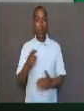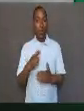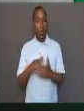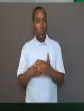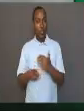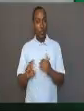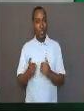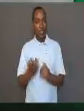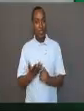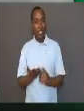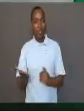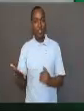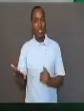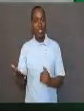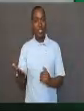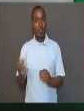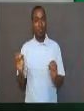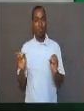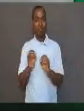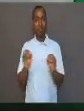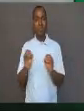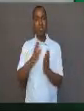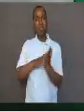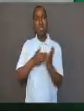a substance with no color.